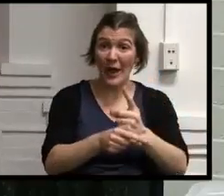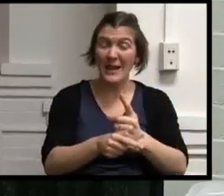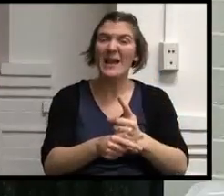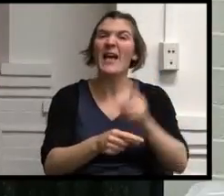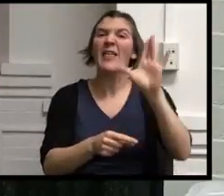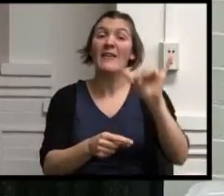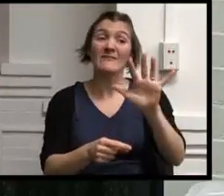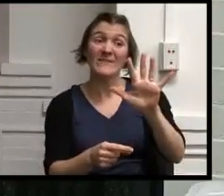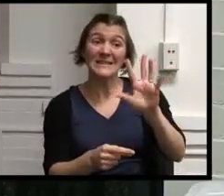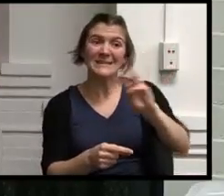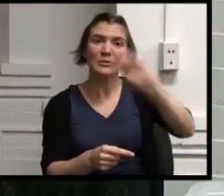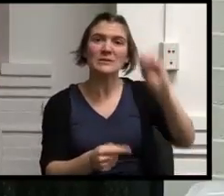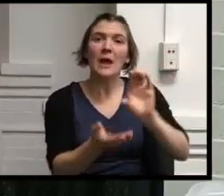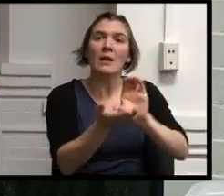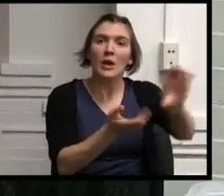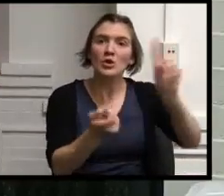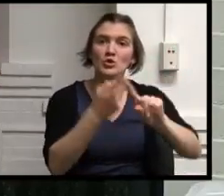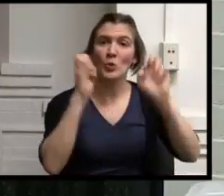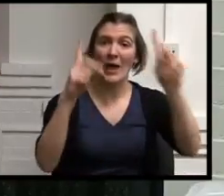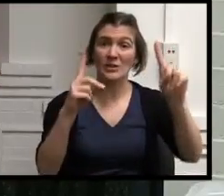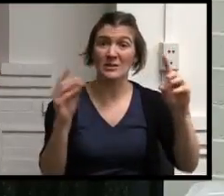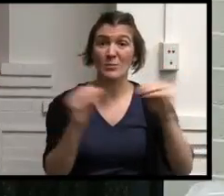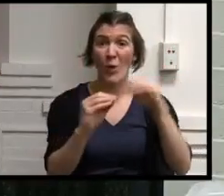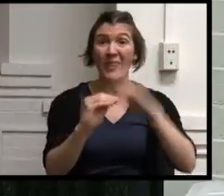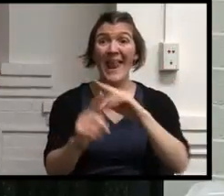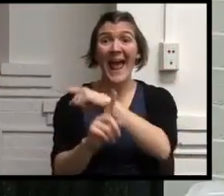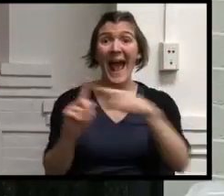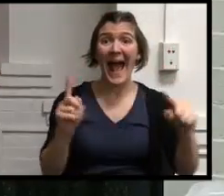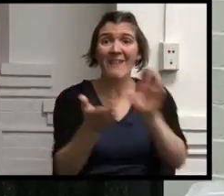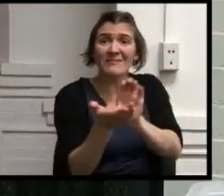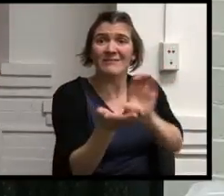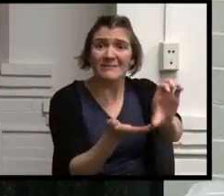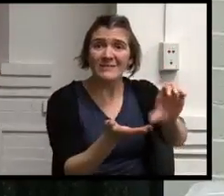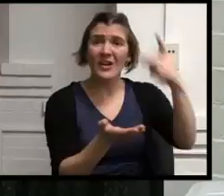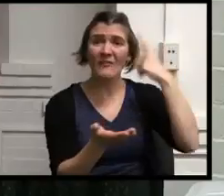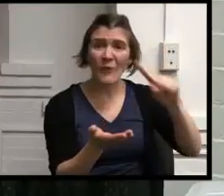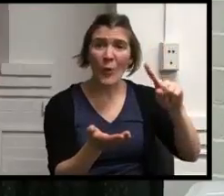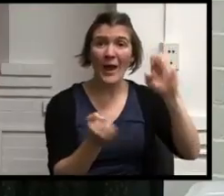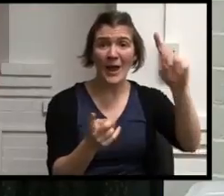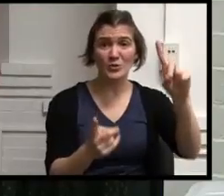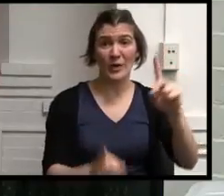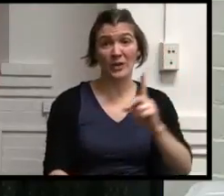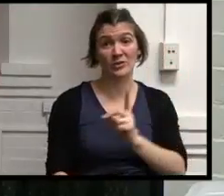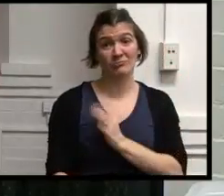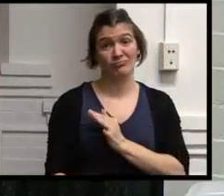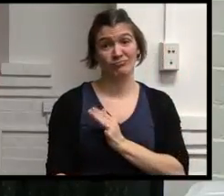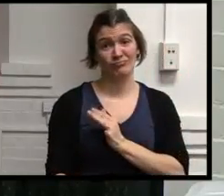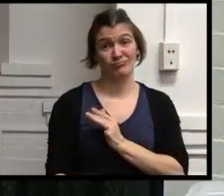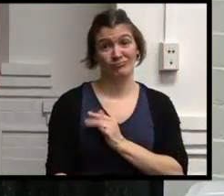That's huge. It's more than half. It's huge. Yep. Yeah.